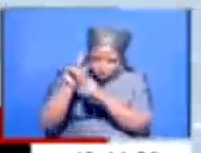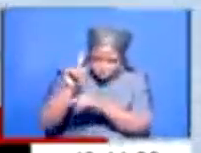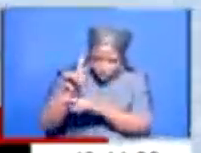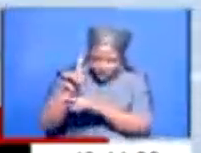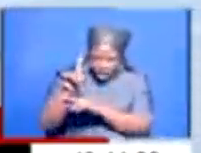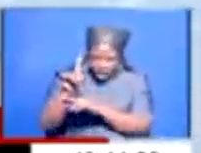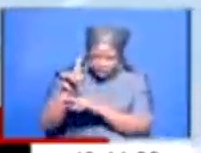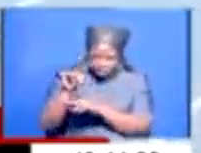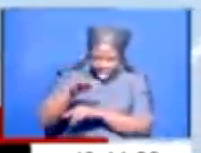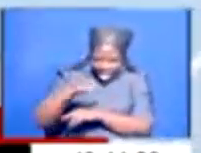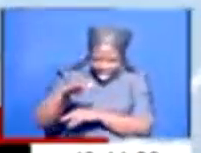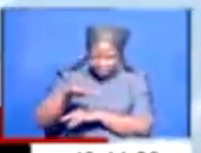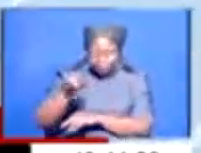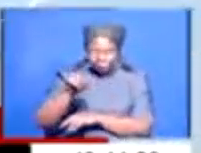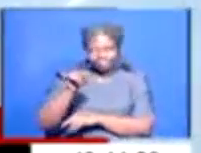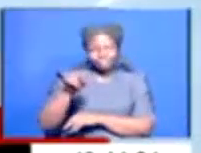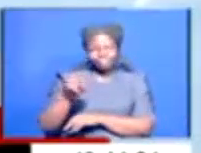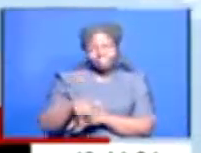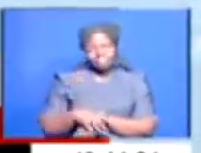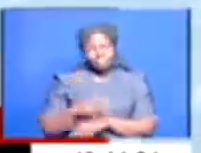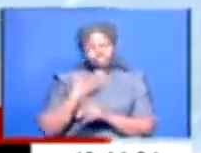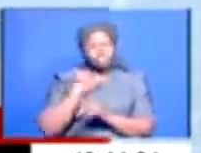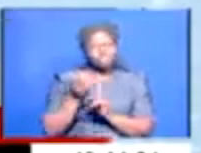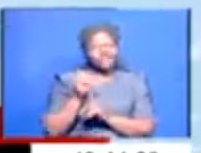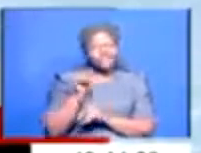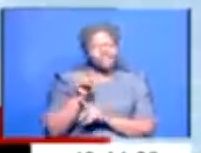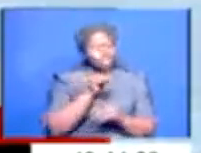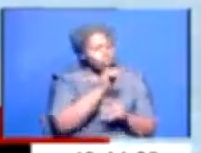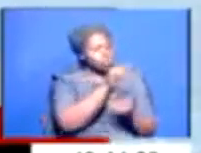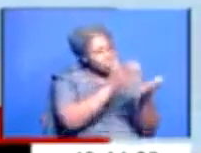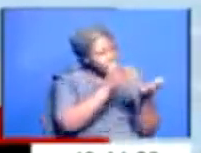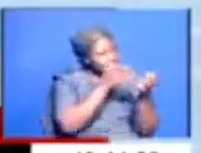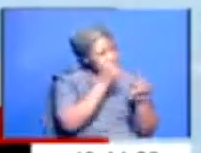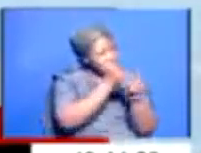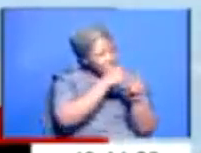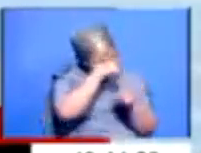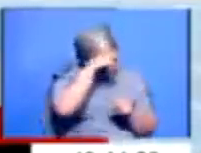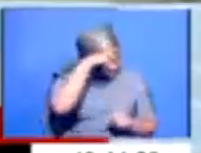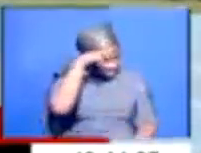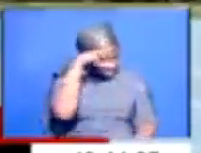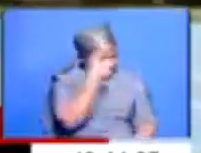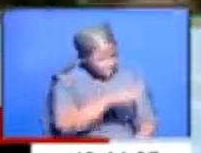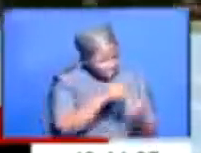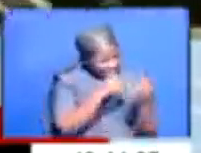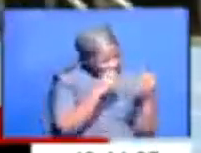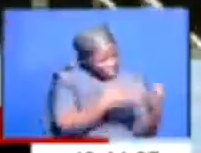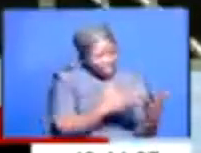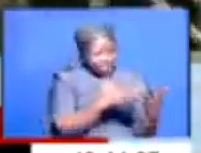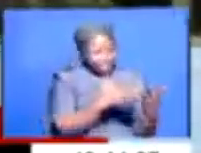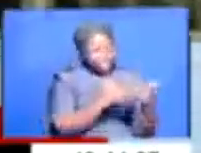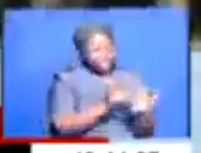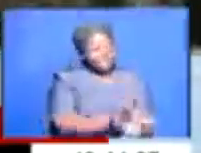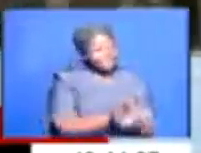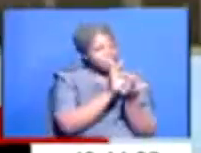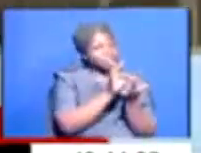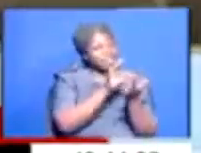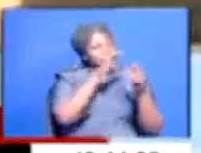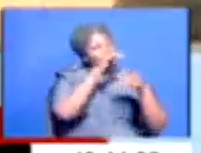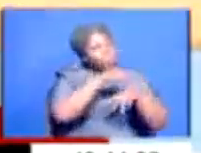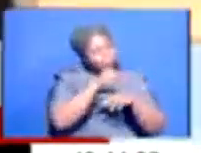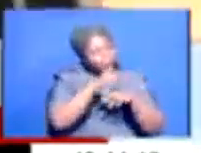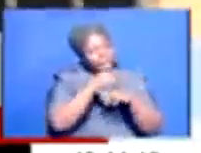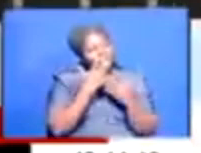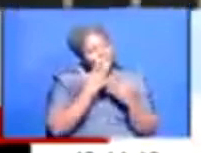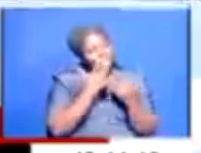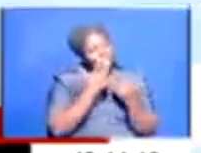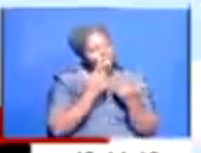5.6 to 6.1. Yeah. And how much work is required for you at that point? Especially when it comes to the, for an event that